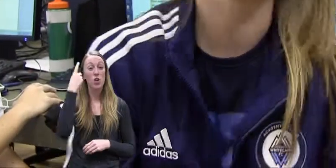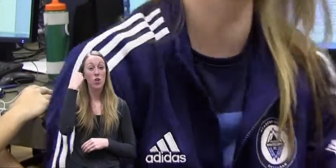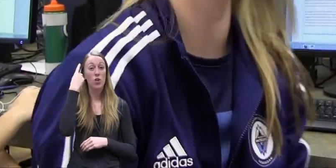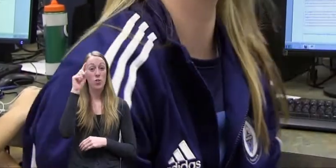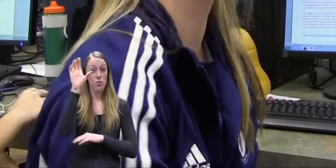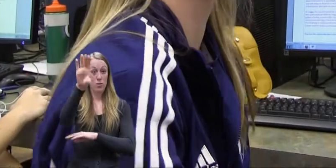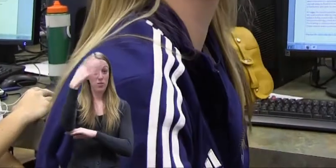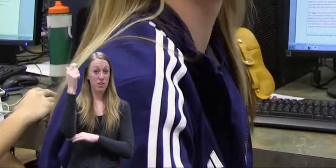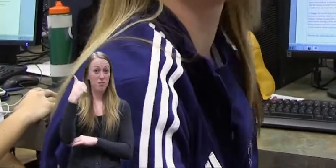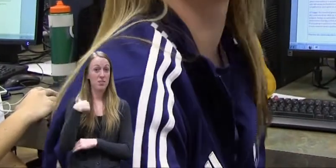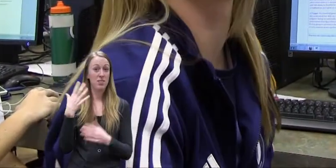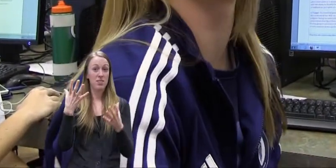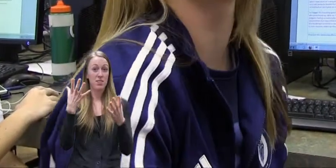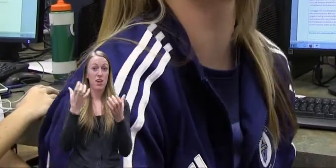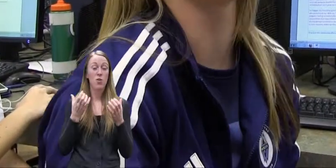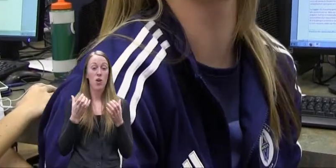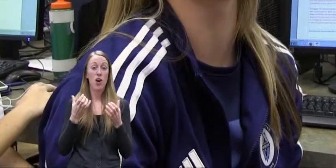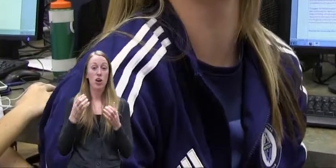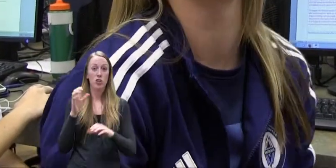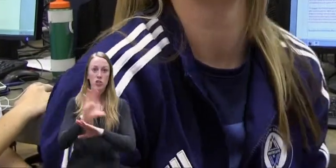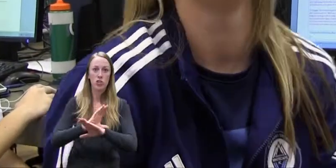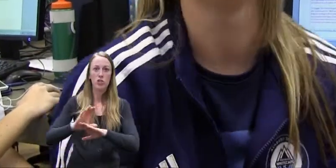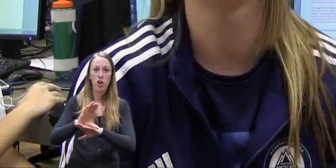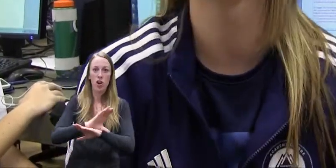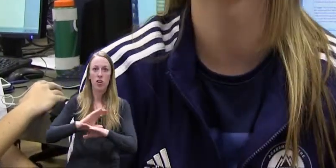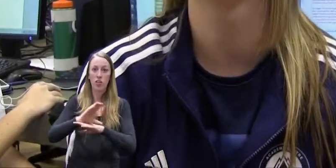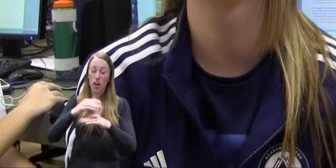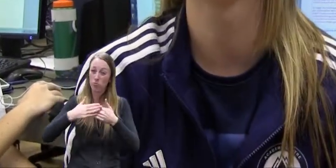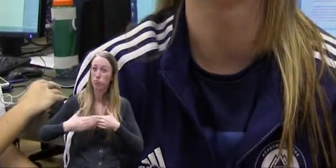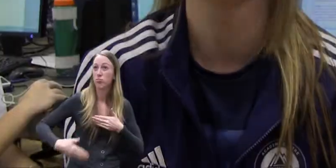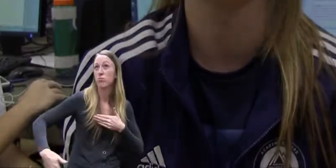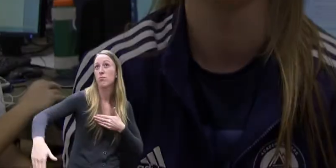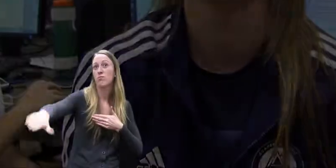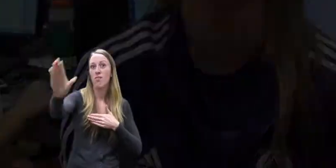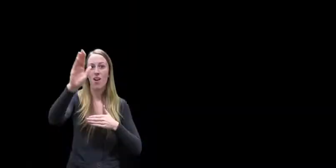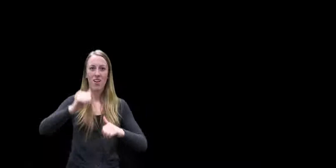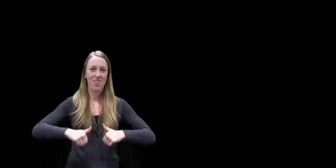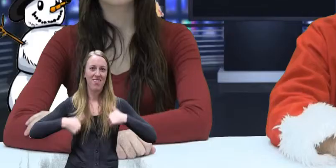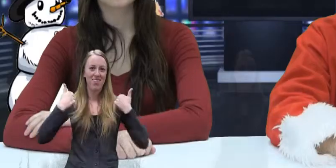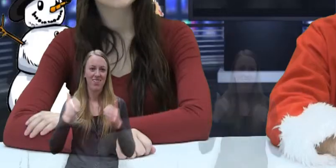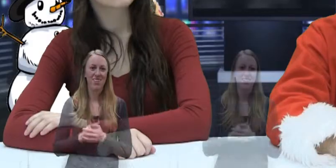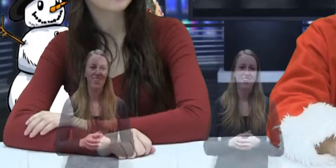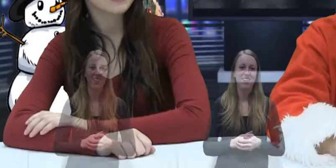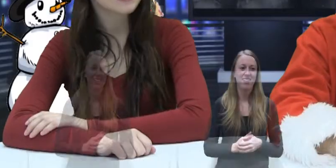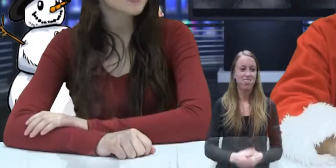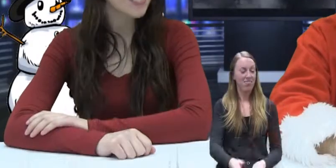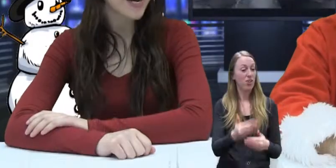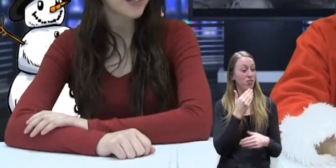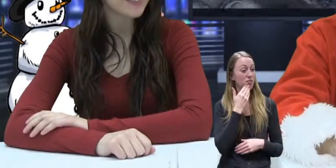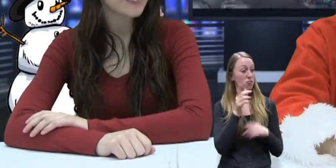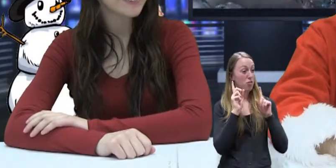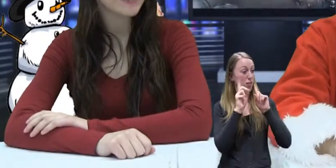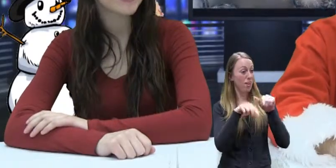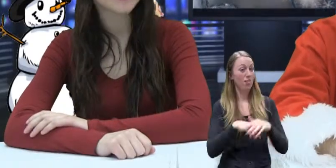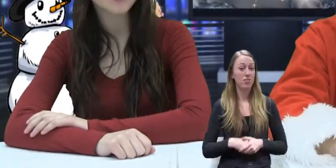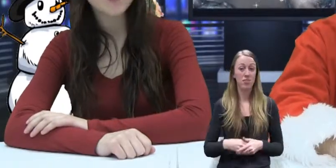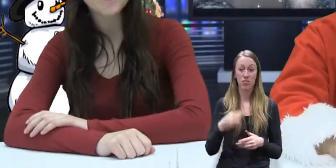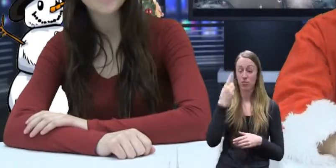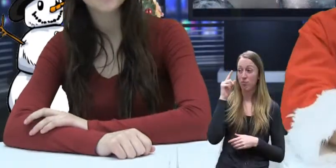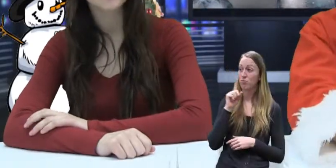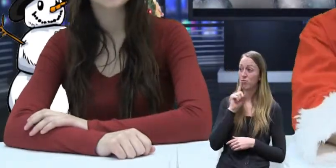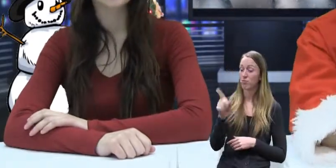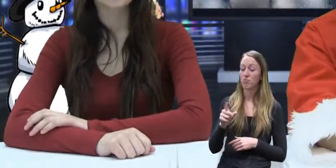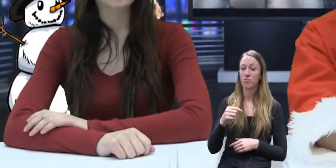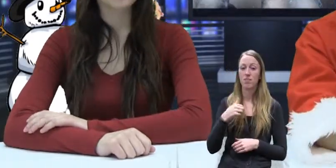For Christmas, I'd like a life supply of chocolate, love, and my own car. Some good answers there. For